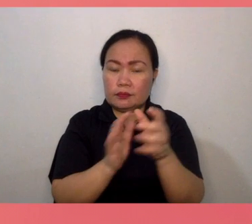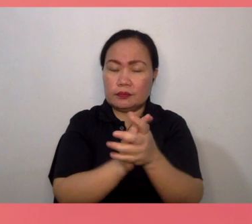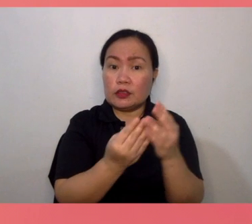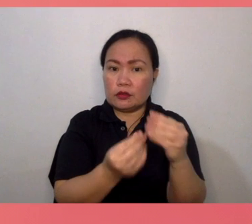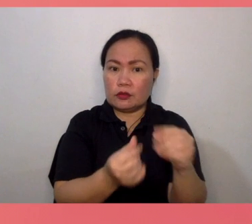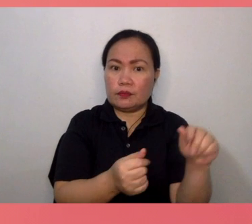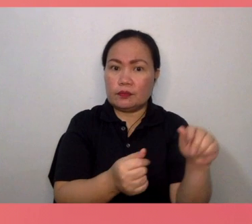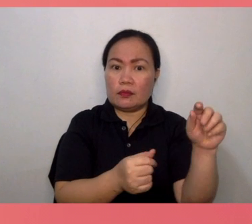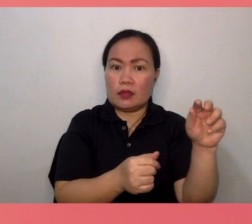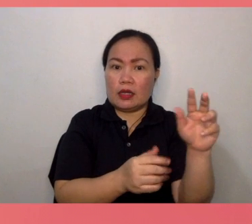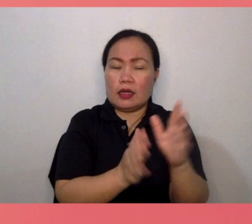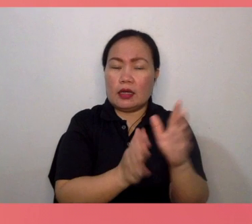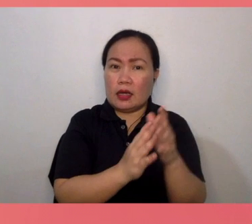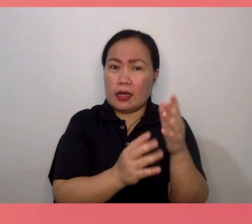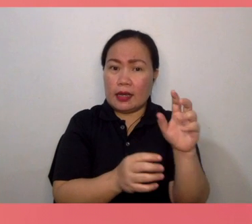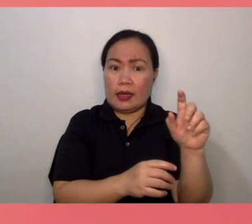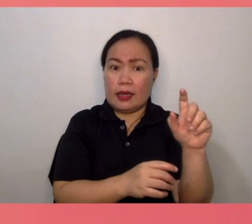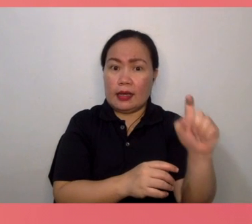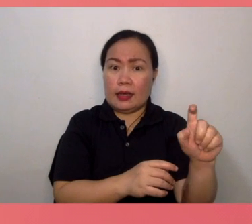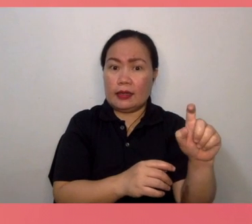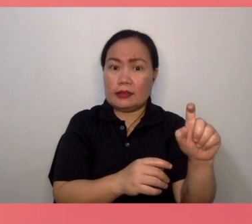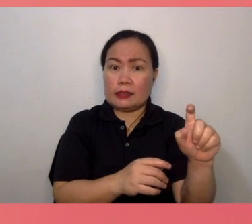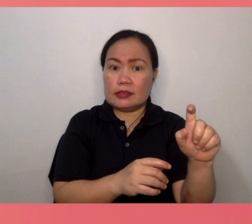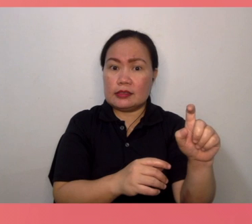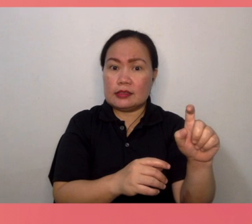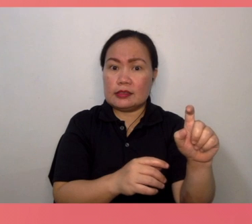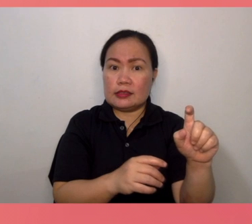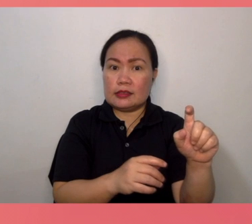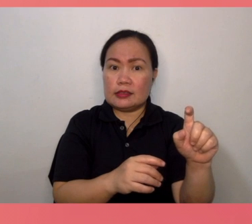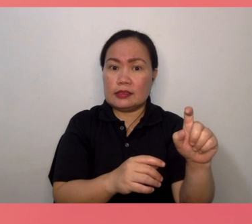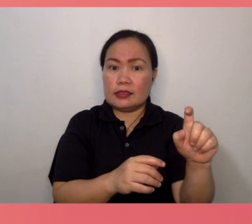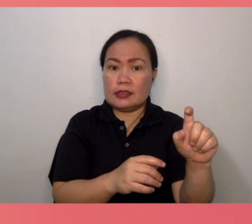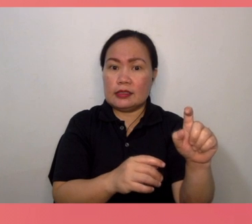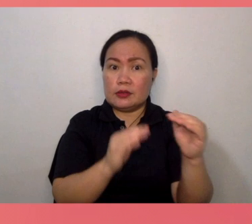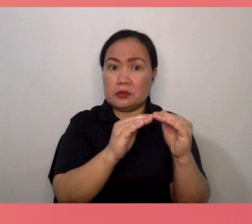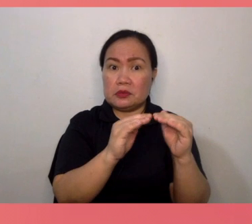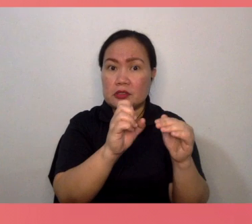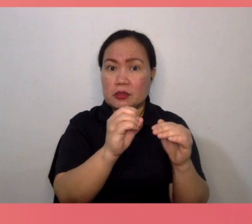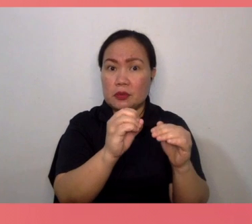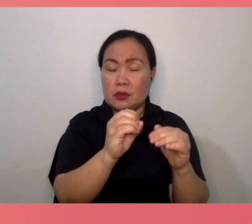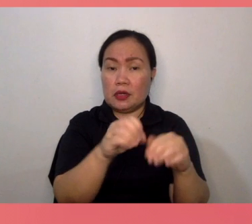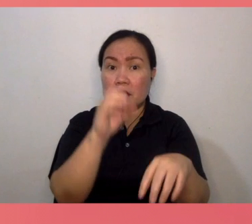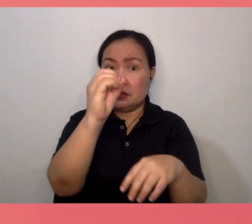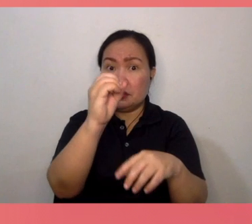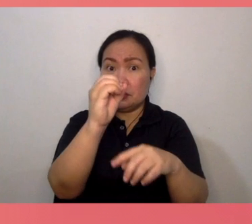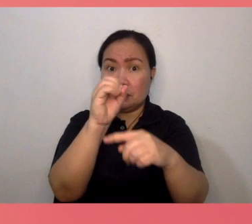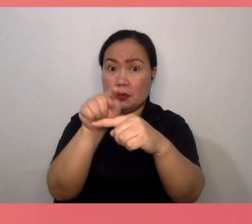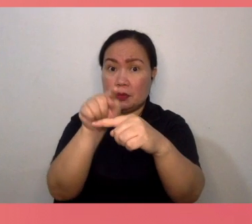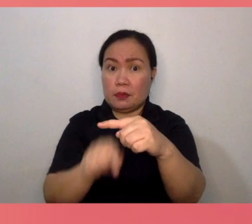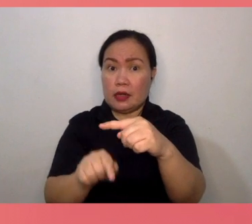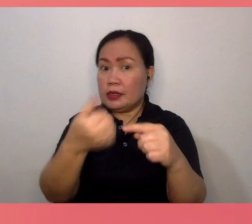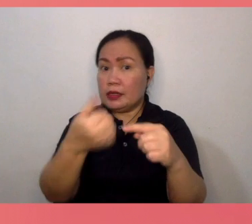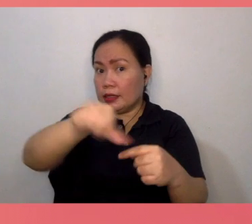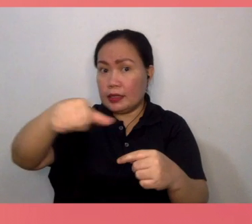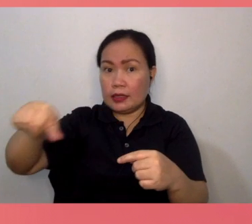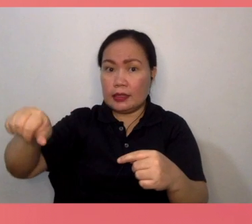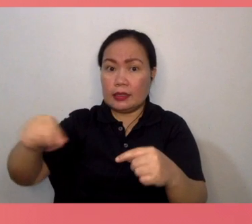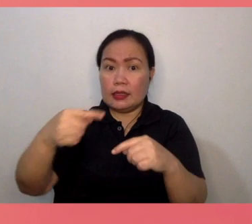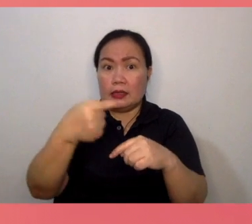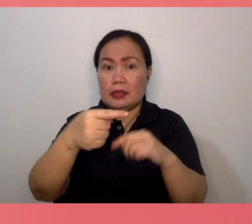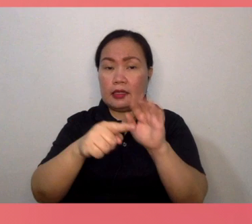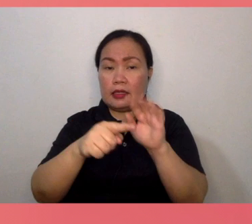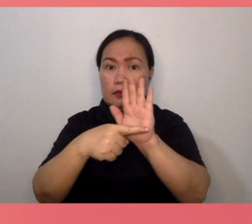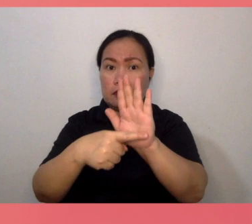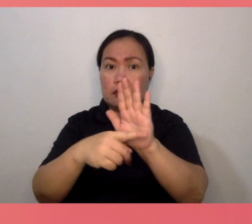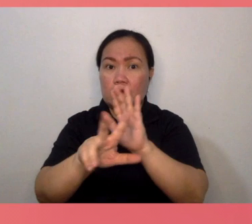equal to 0. Paano naging 0? Kasi 0 divided by any number. Diba magiging 0 divided by negative 3